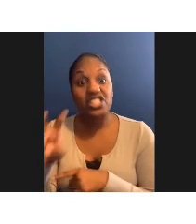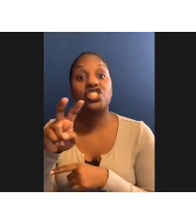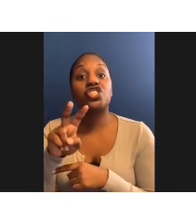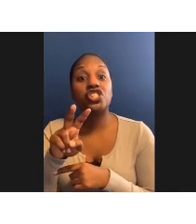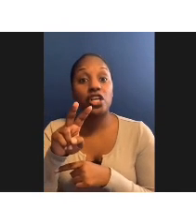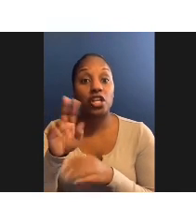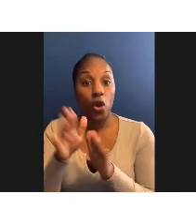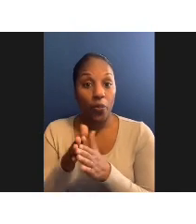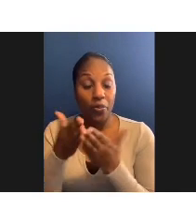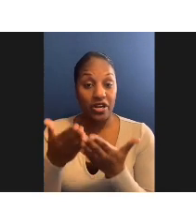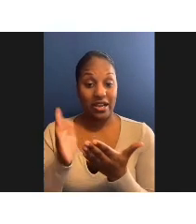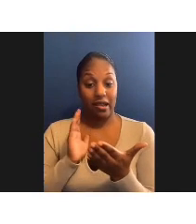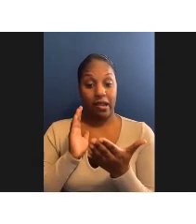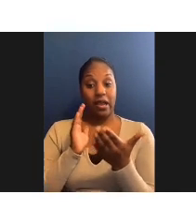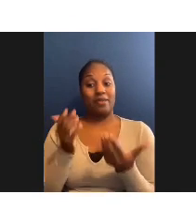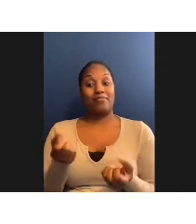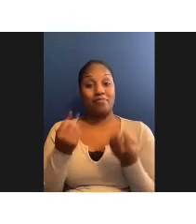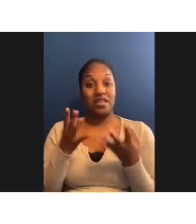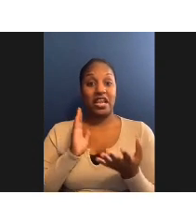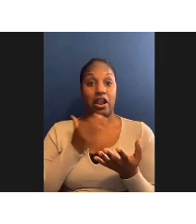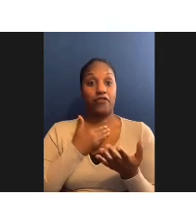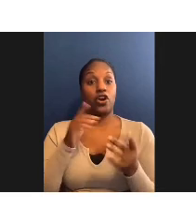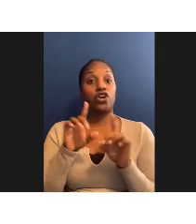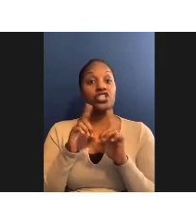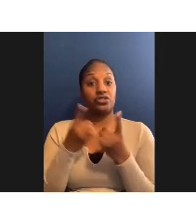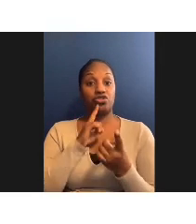our districts are developing